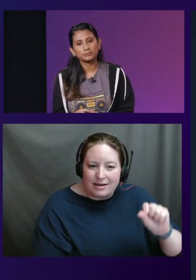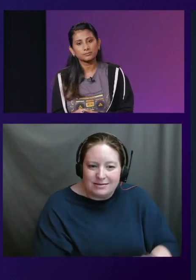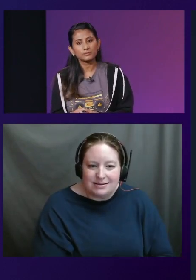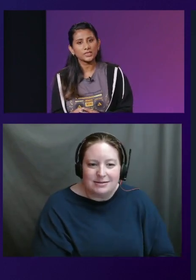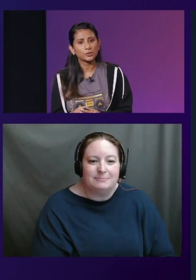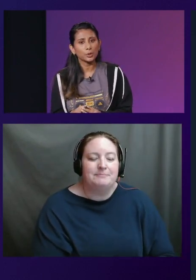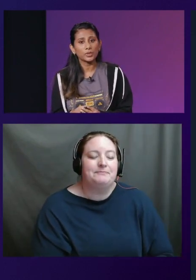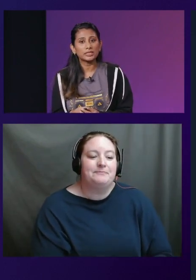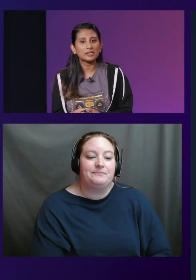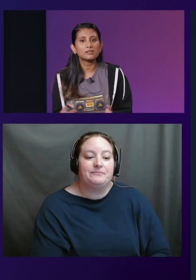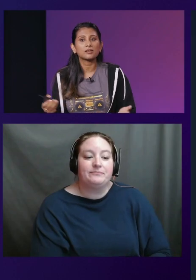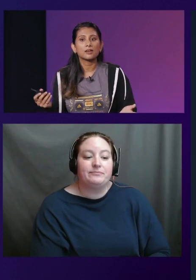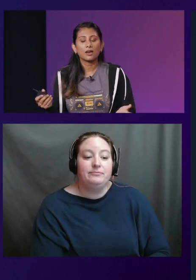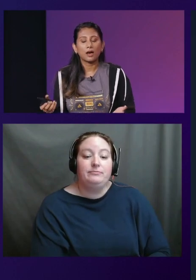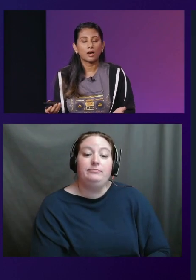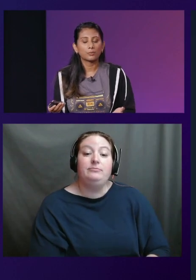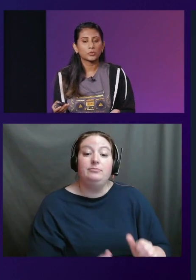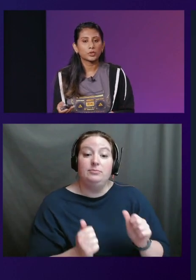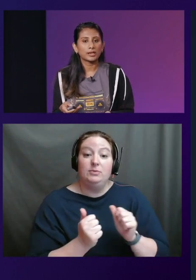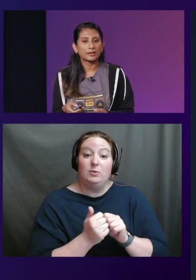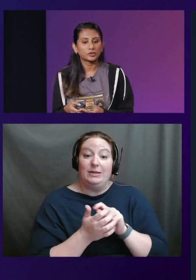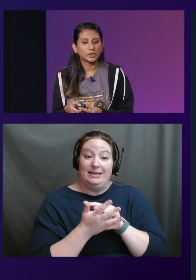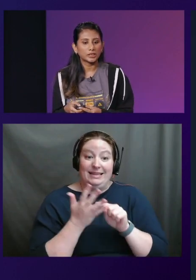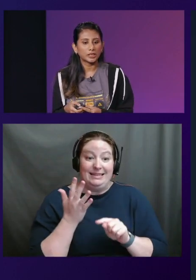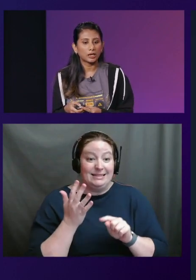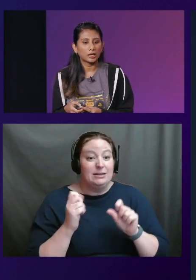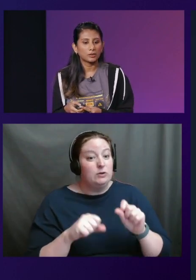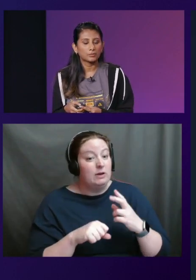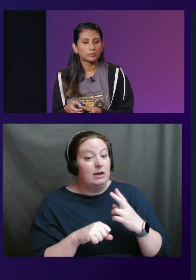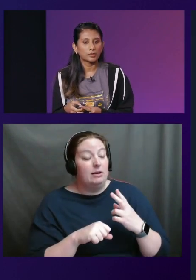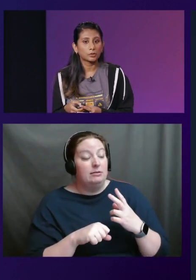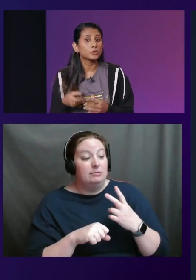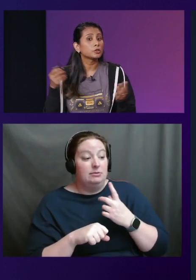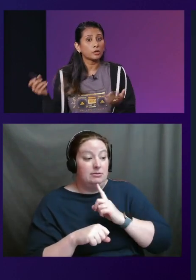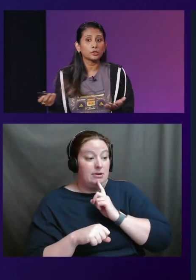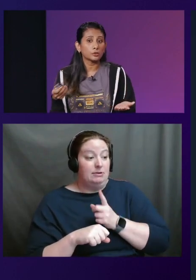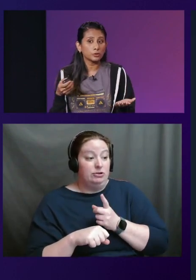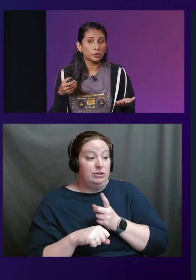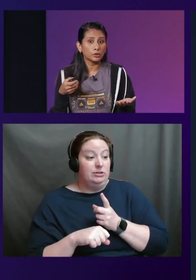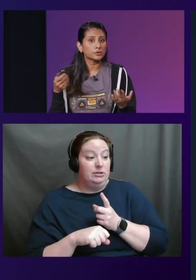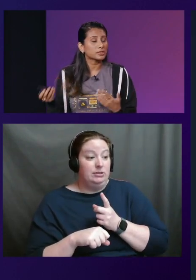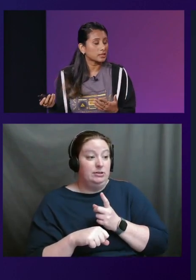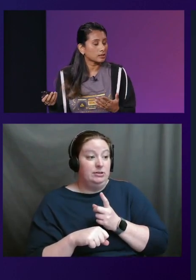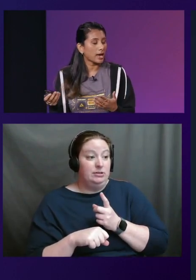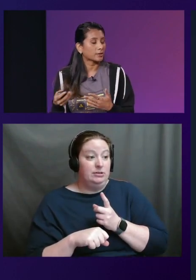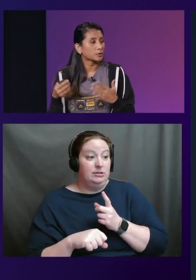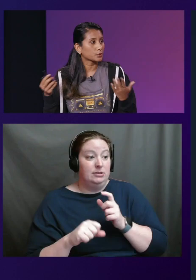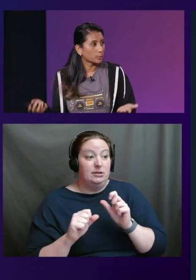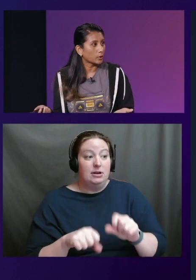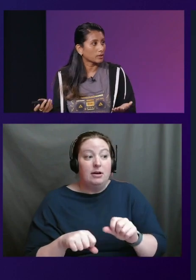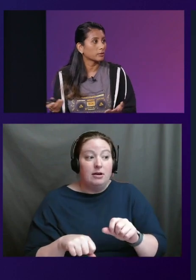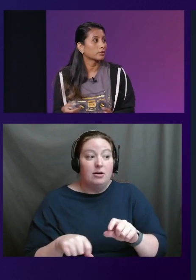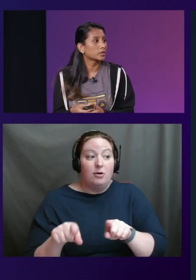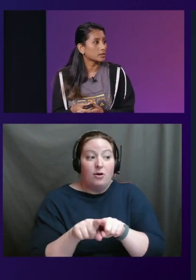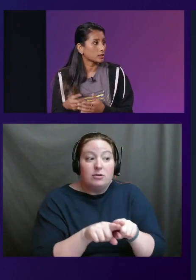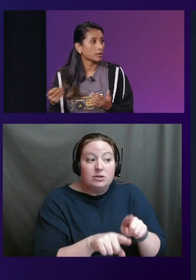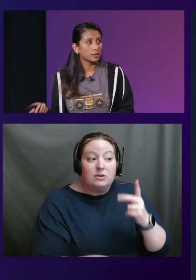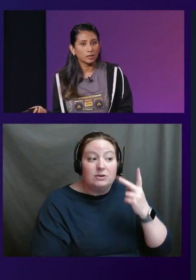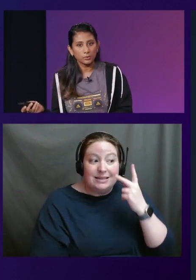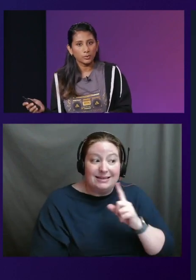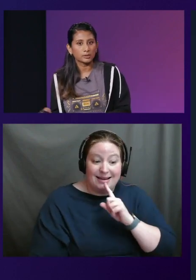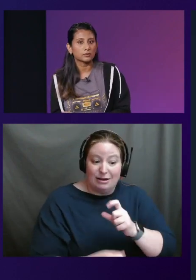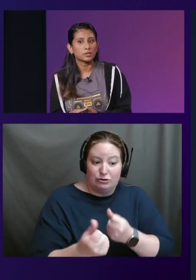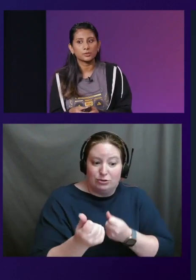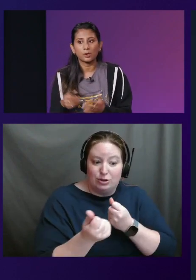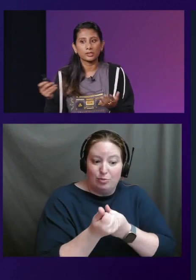apps. So with these, you can actually, you can also see the actual support level of these in our